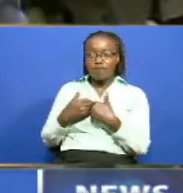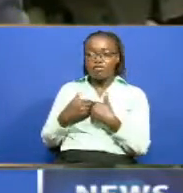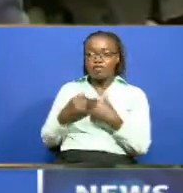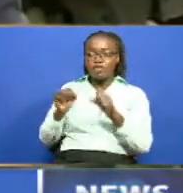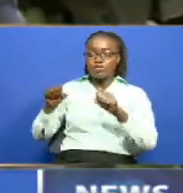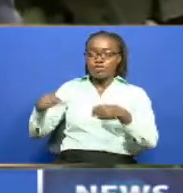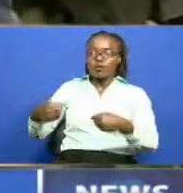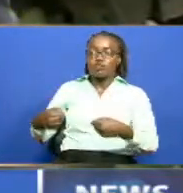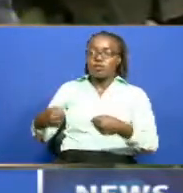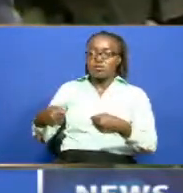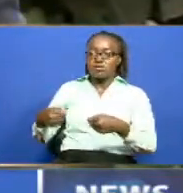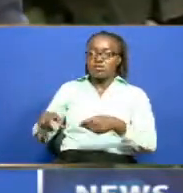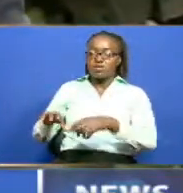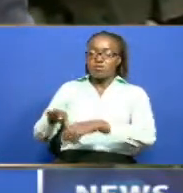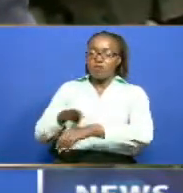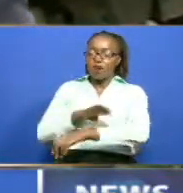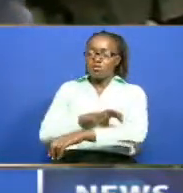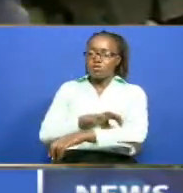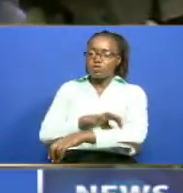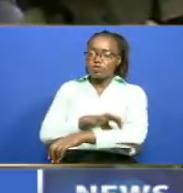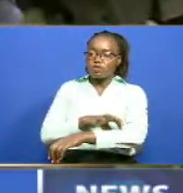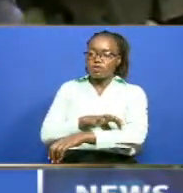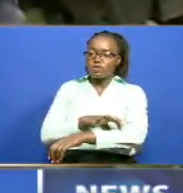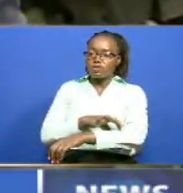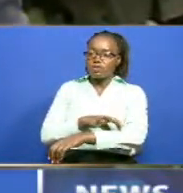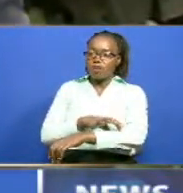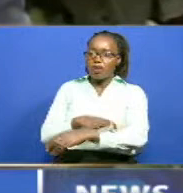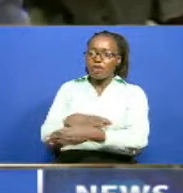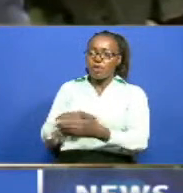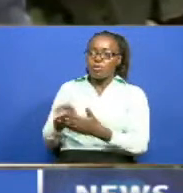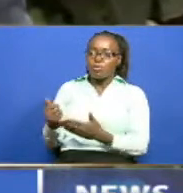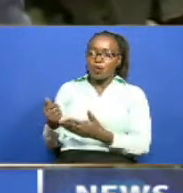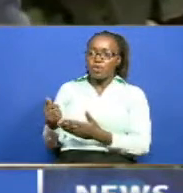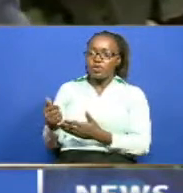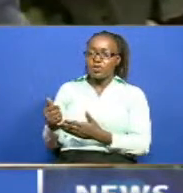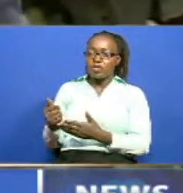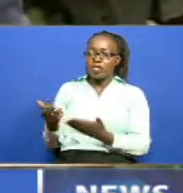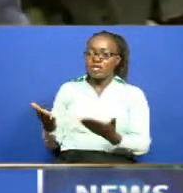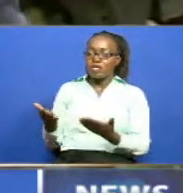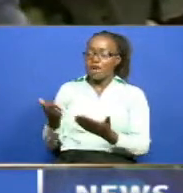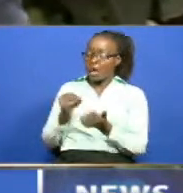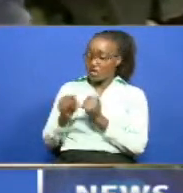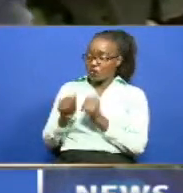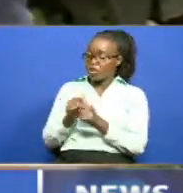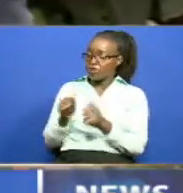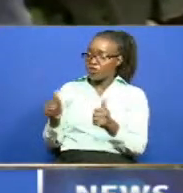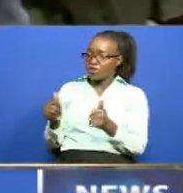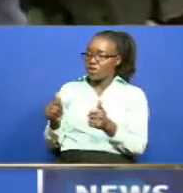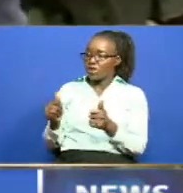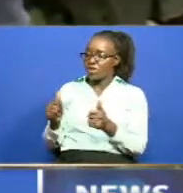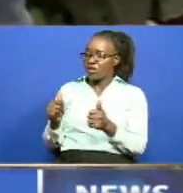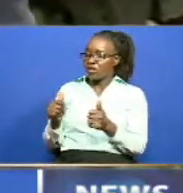like gumboots and boots for soldiers, you can buy them here quite competitively. So it's not